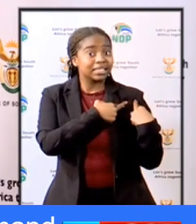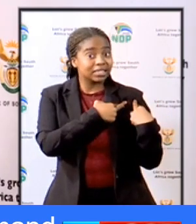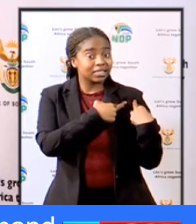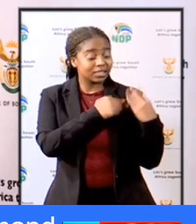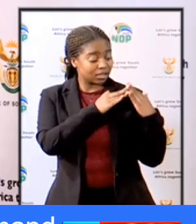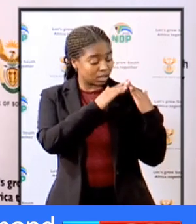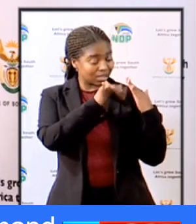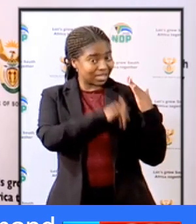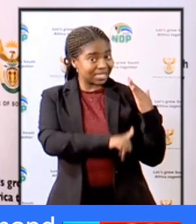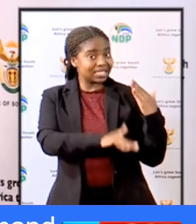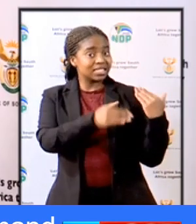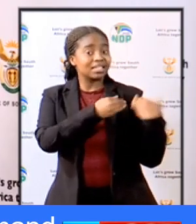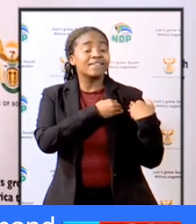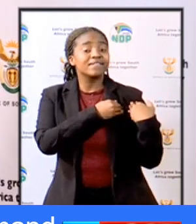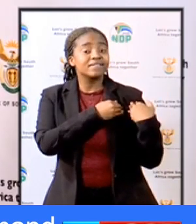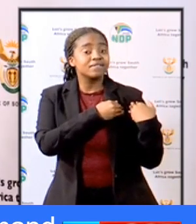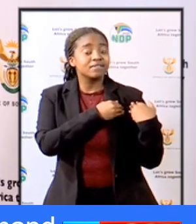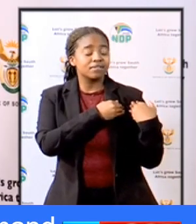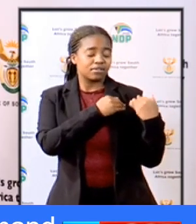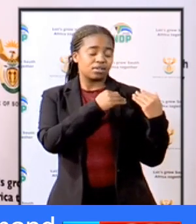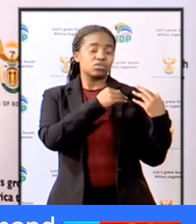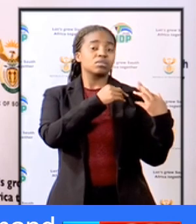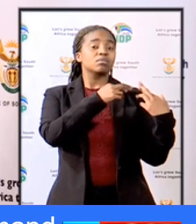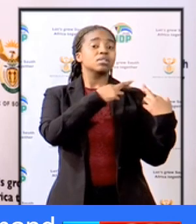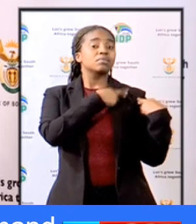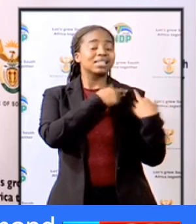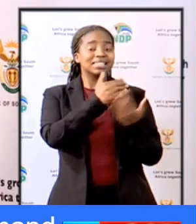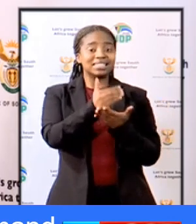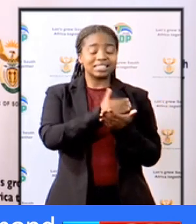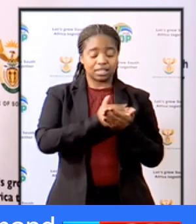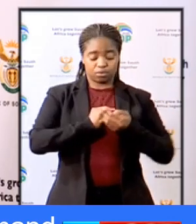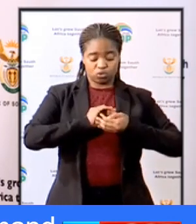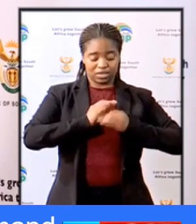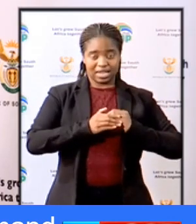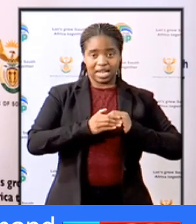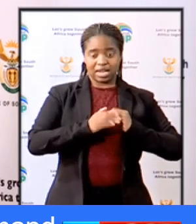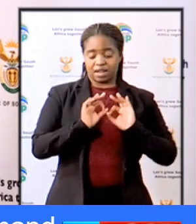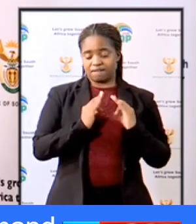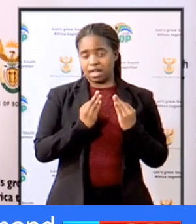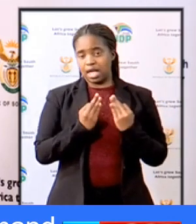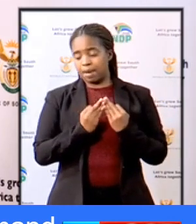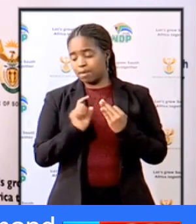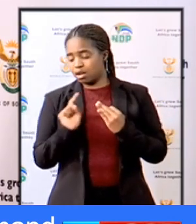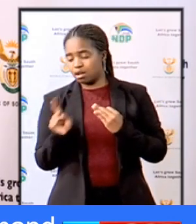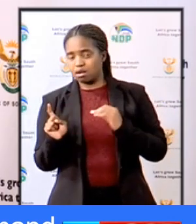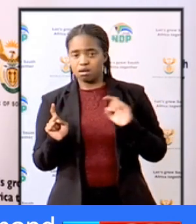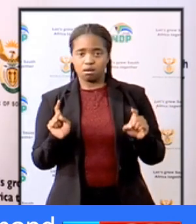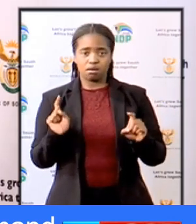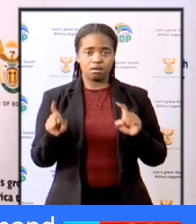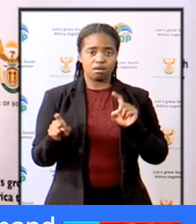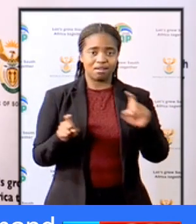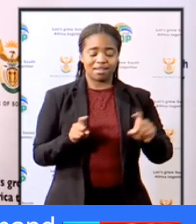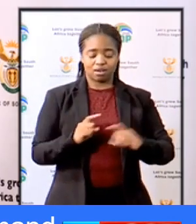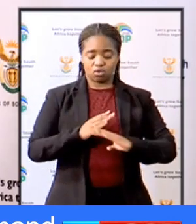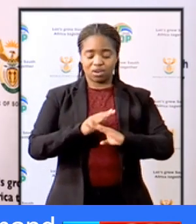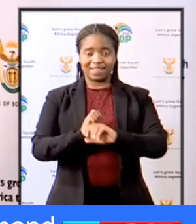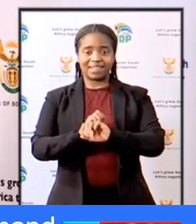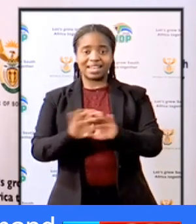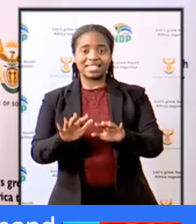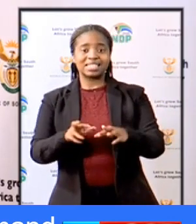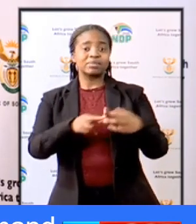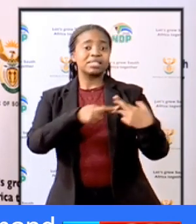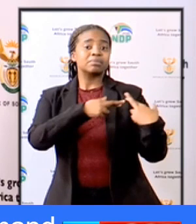stay safe and the responsibility to protect our loved ones against this pandemic,